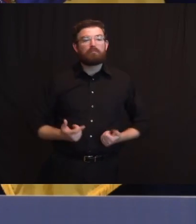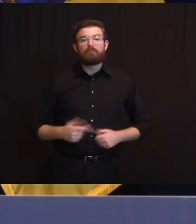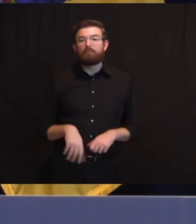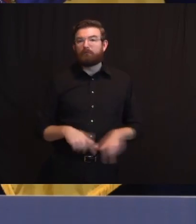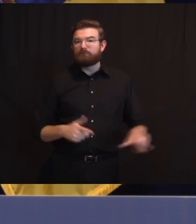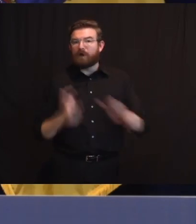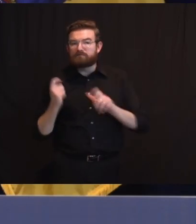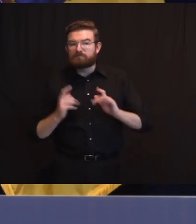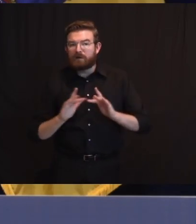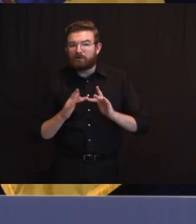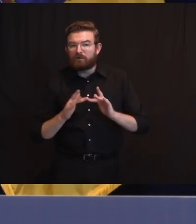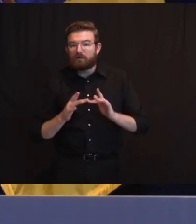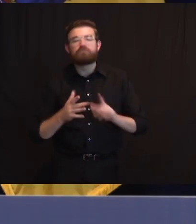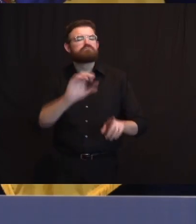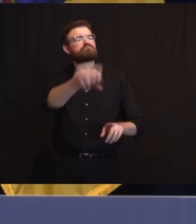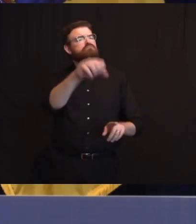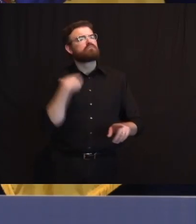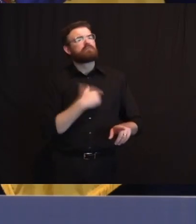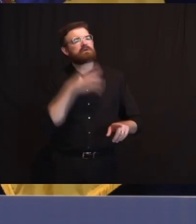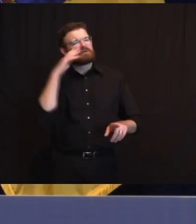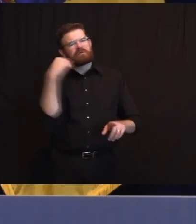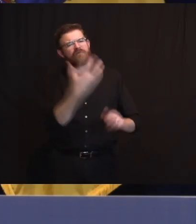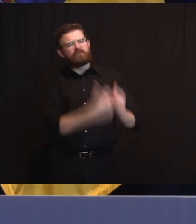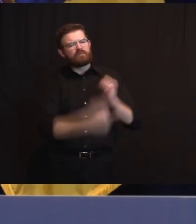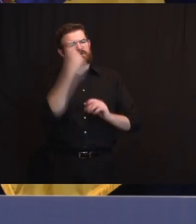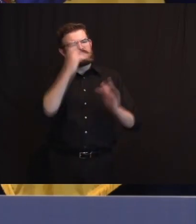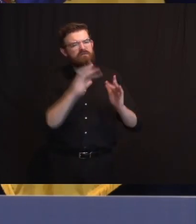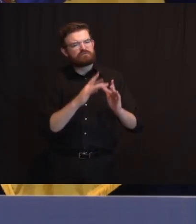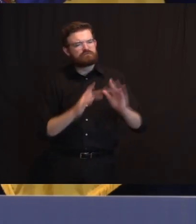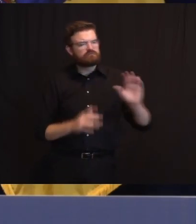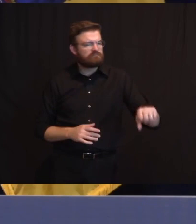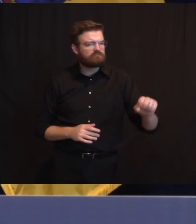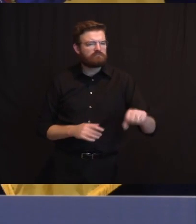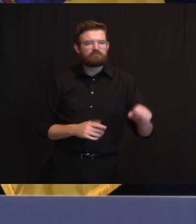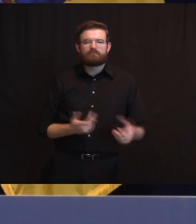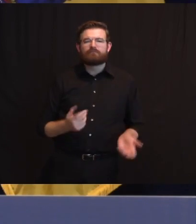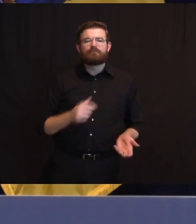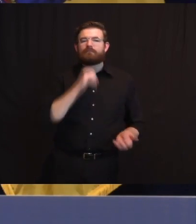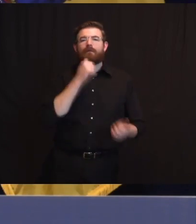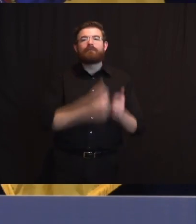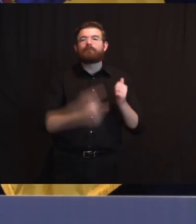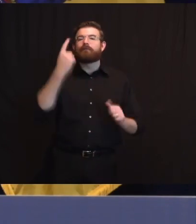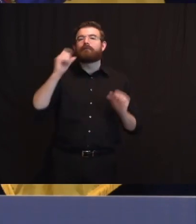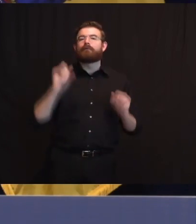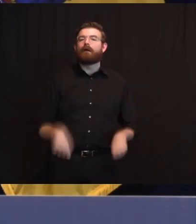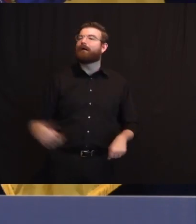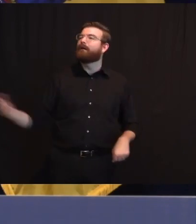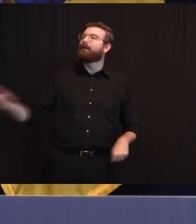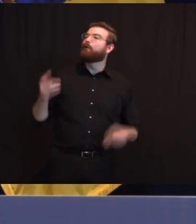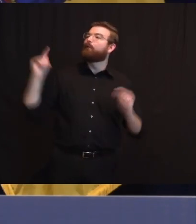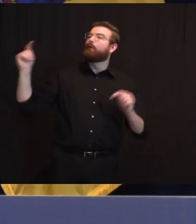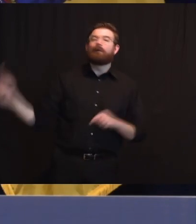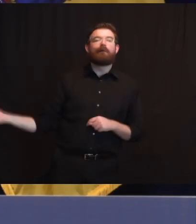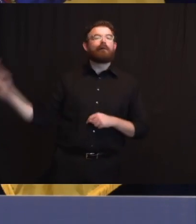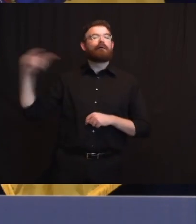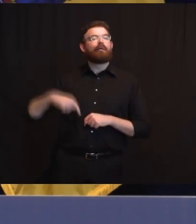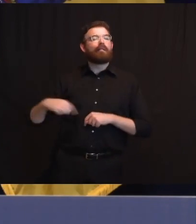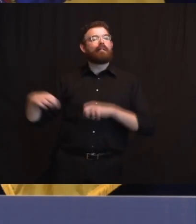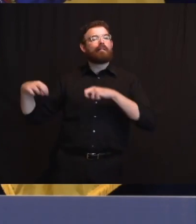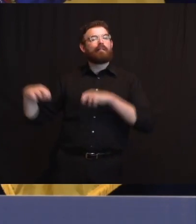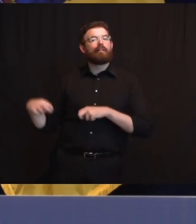but not everybody can go out and hire a tutor. Not everybody can stay